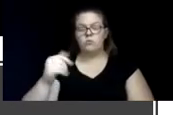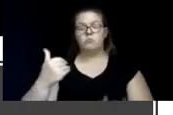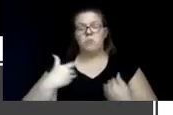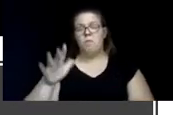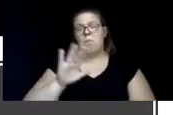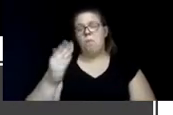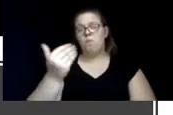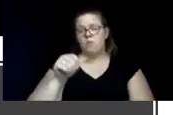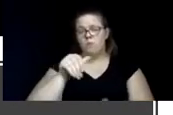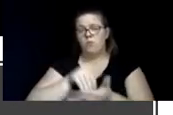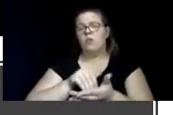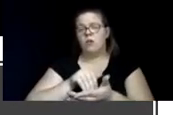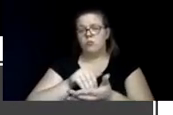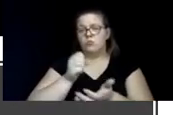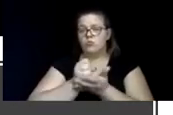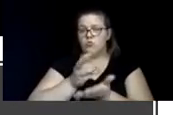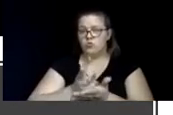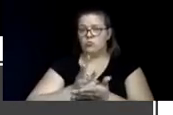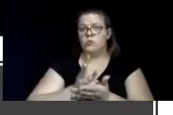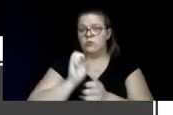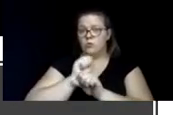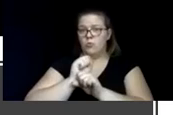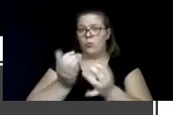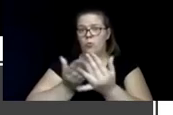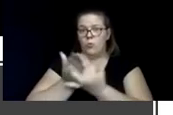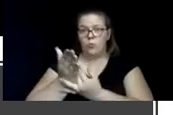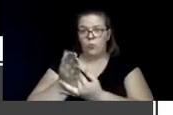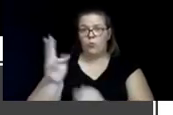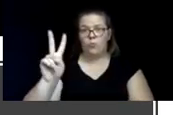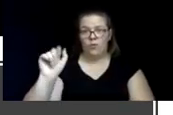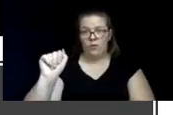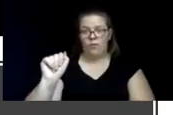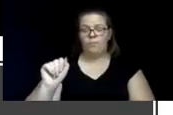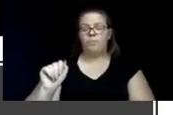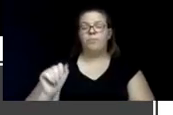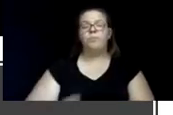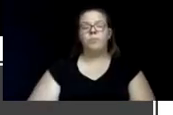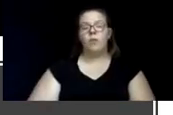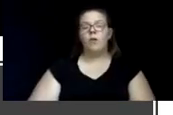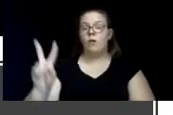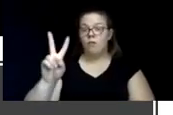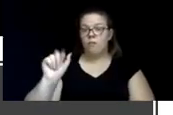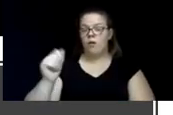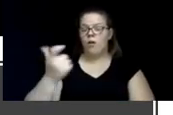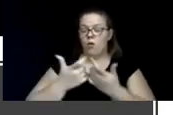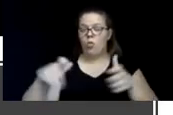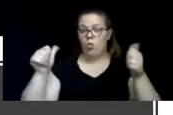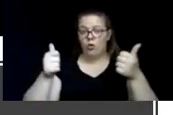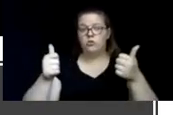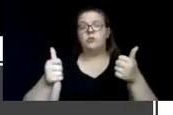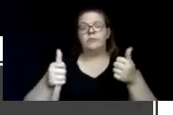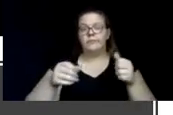social workers employed by the VA. The VA is the largest placement opportunity for MSW